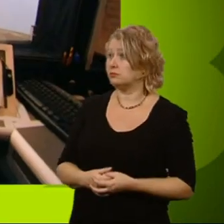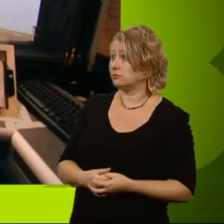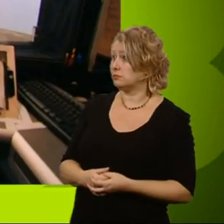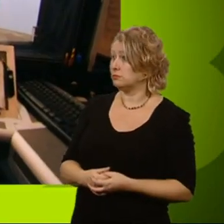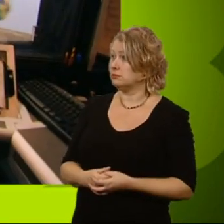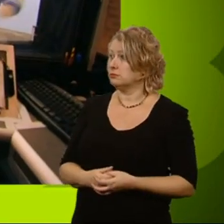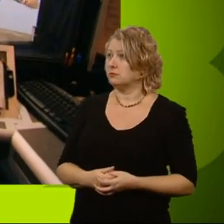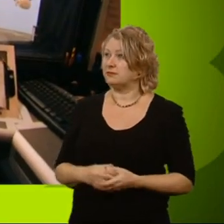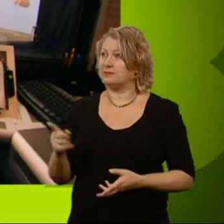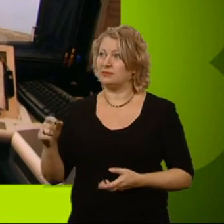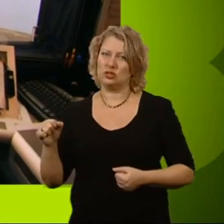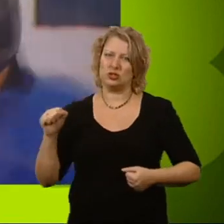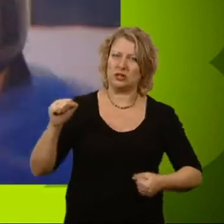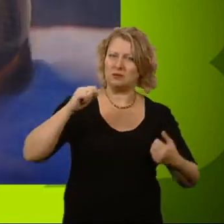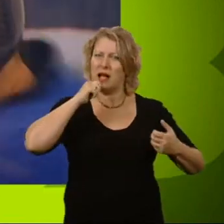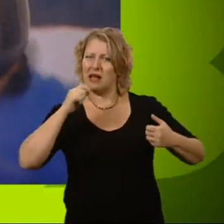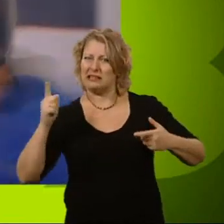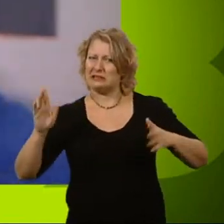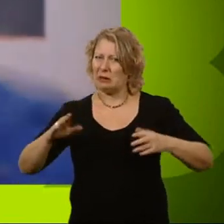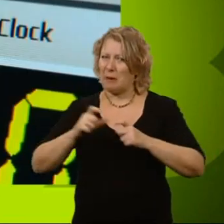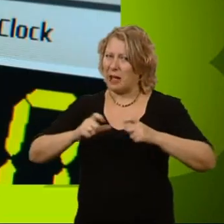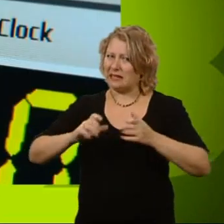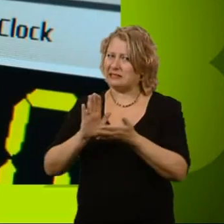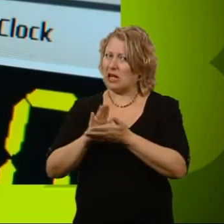Maybe Jetman shouldn't have had all those bacon sandwiches.